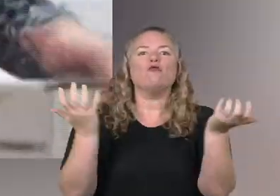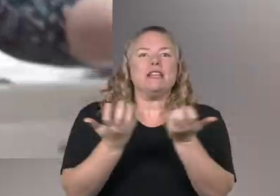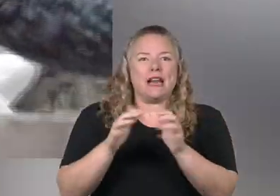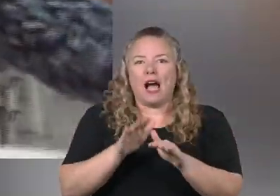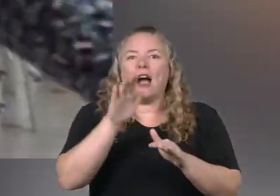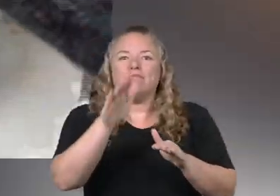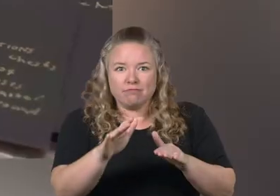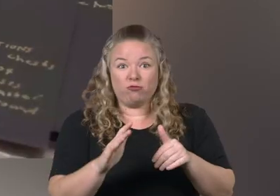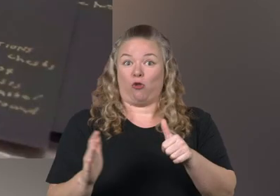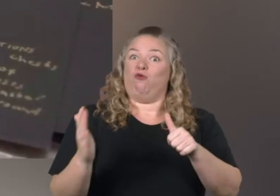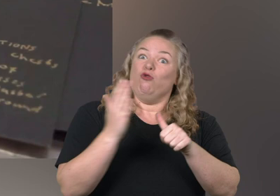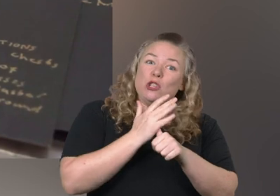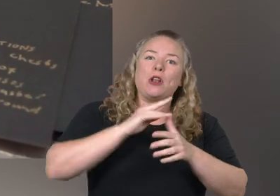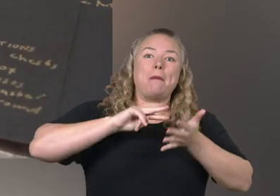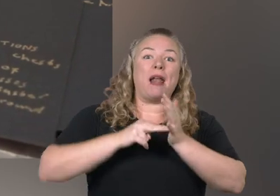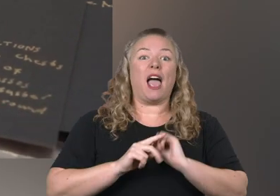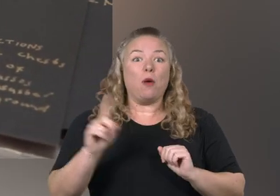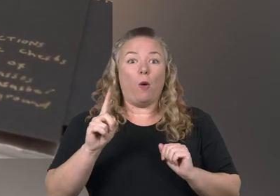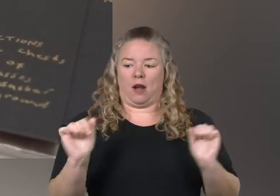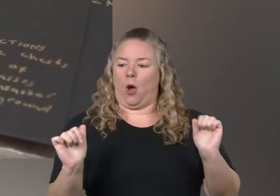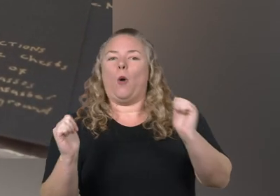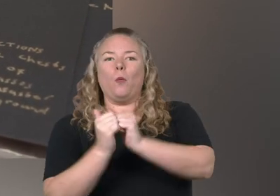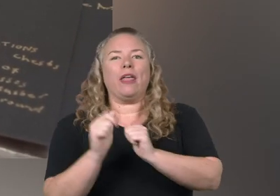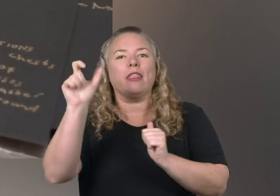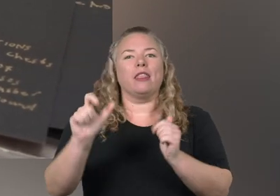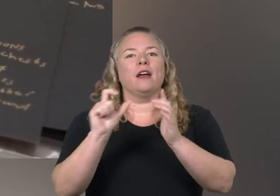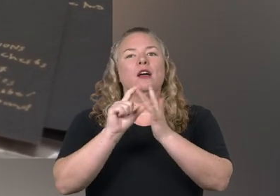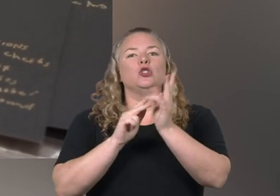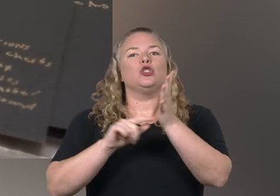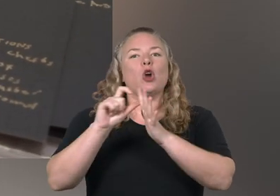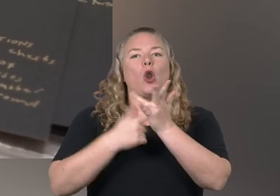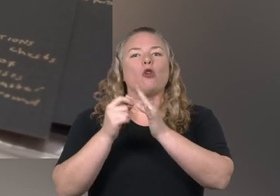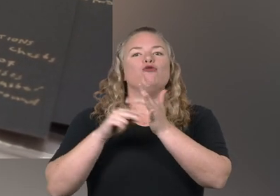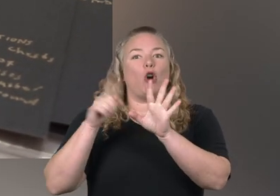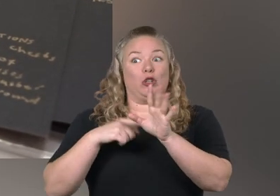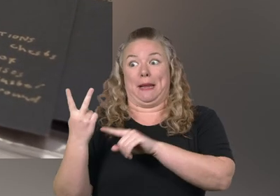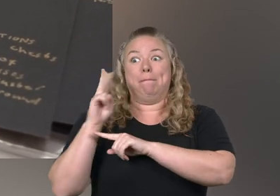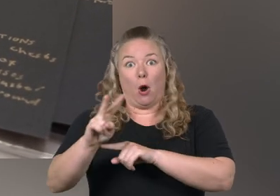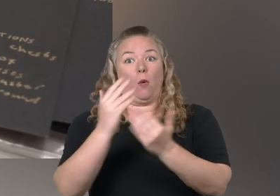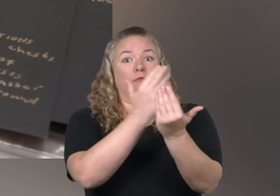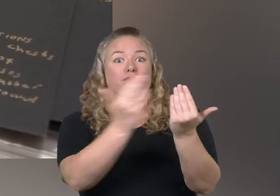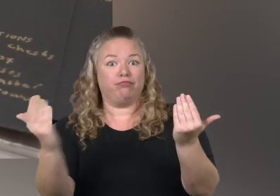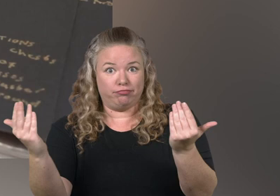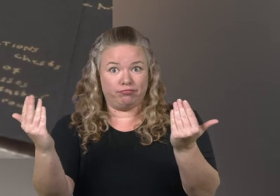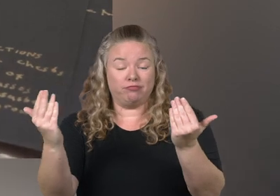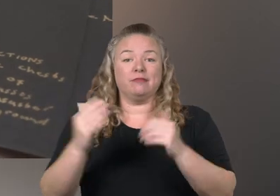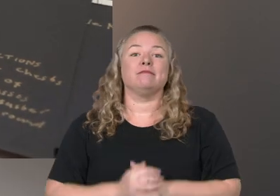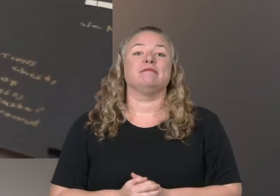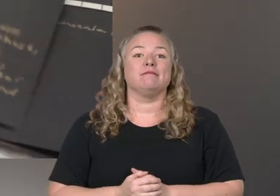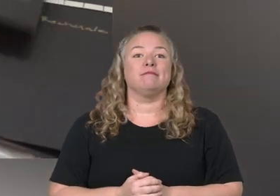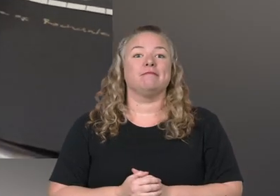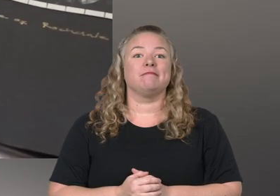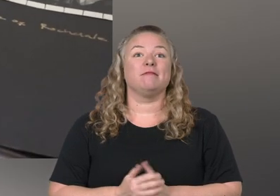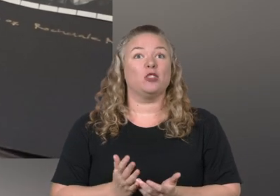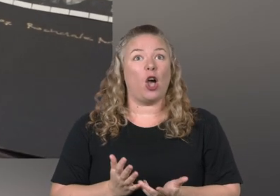Arena, initially it had been suggested that the show would be a